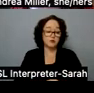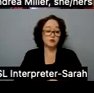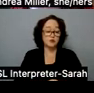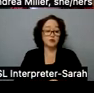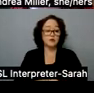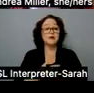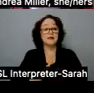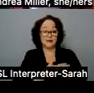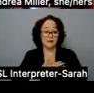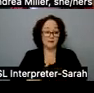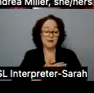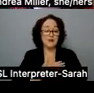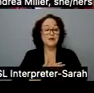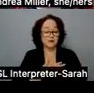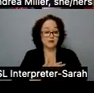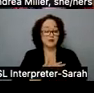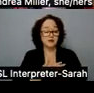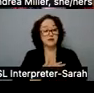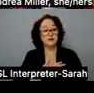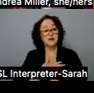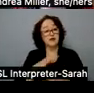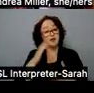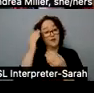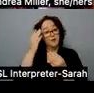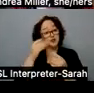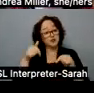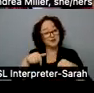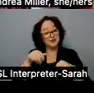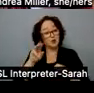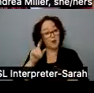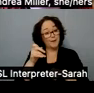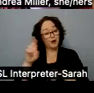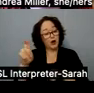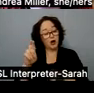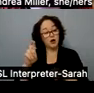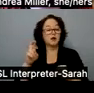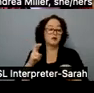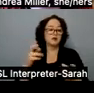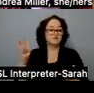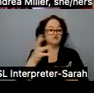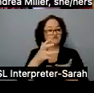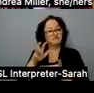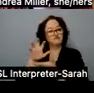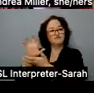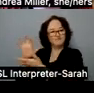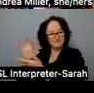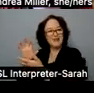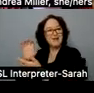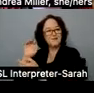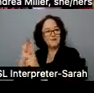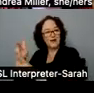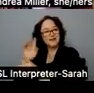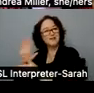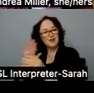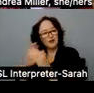webinar and take it back into your organizations and into your communities and continue the conversations. Thank you